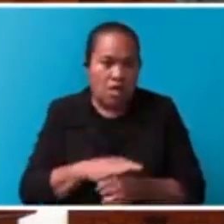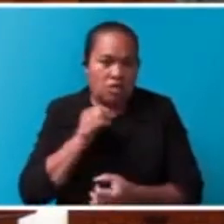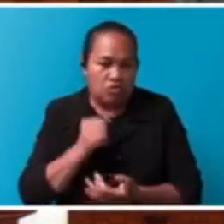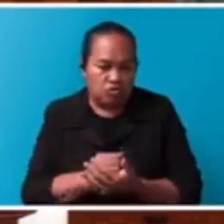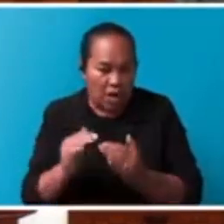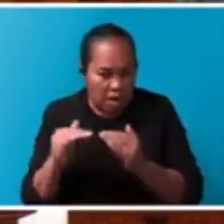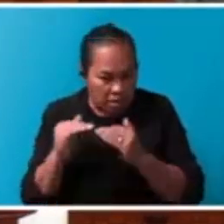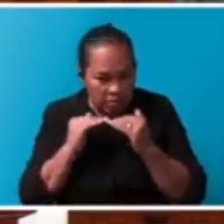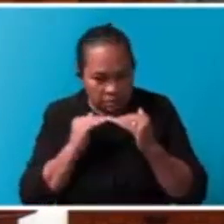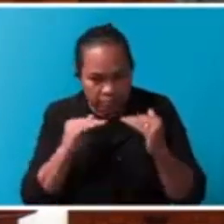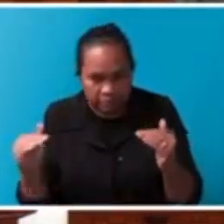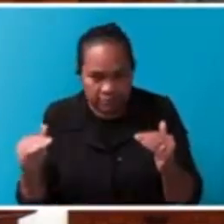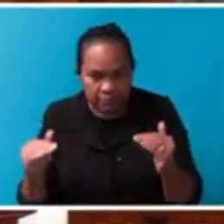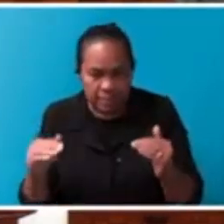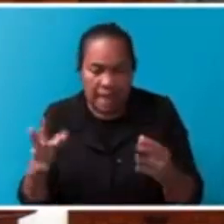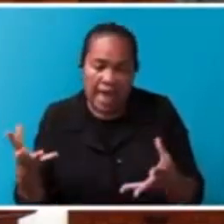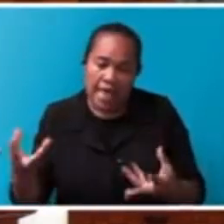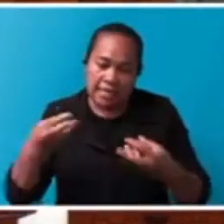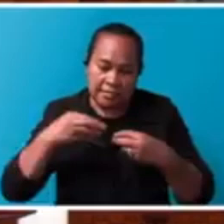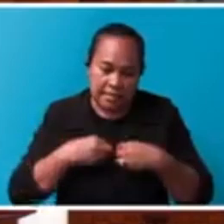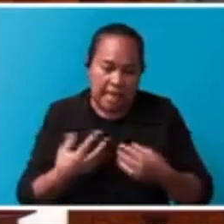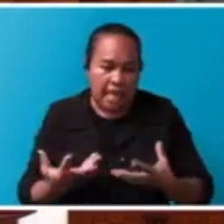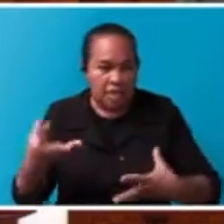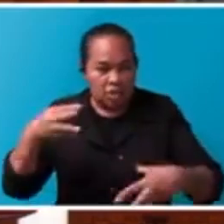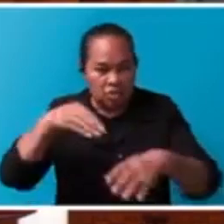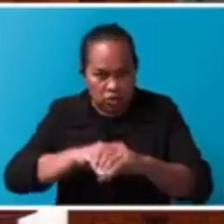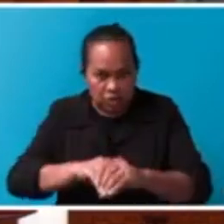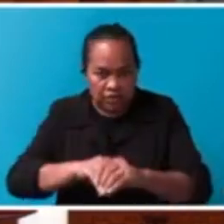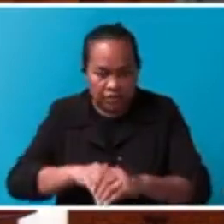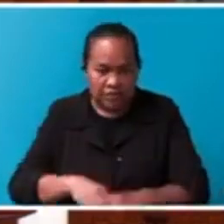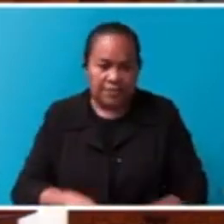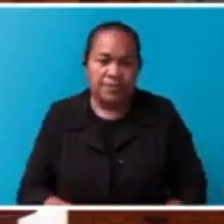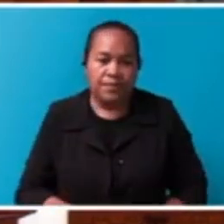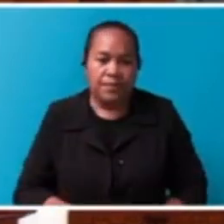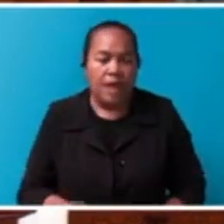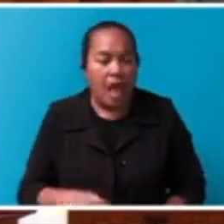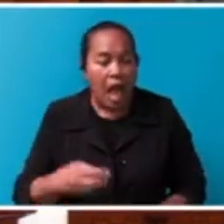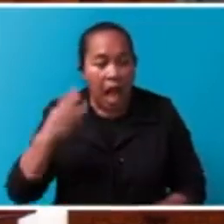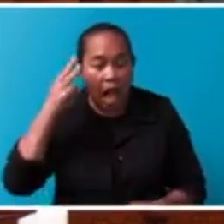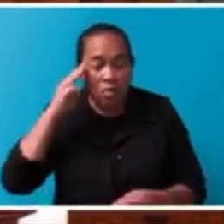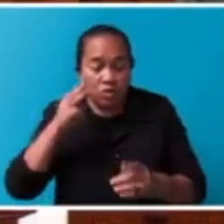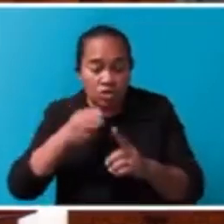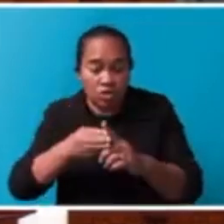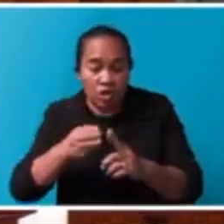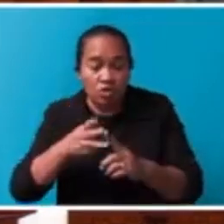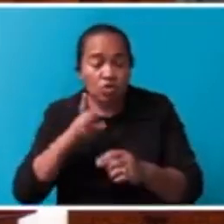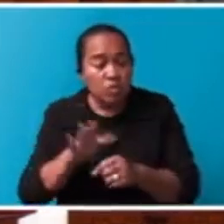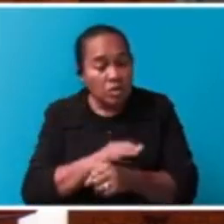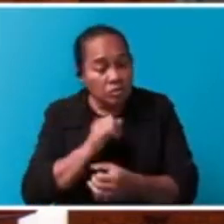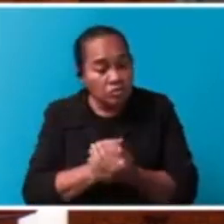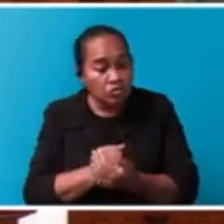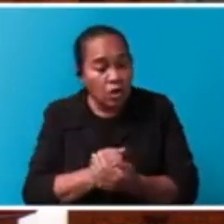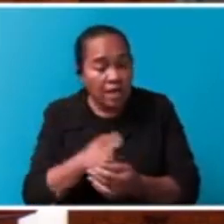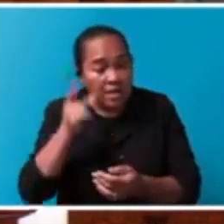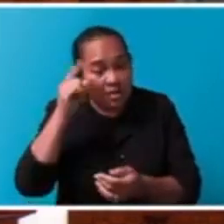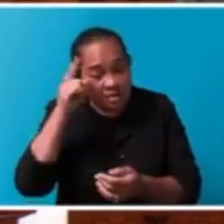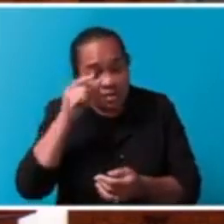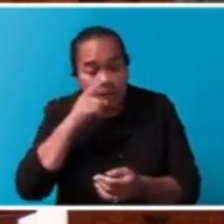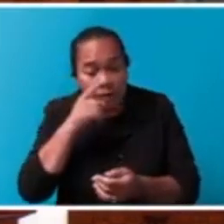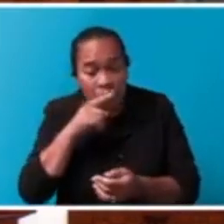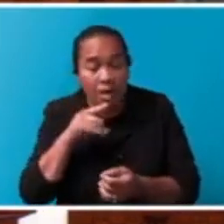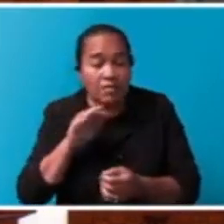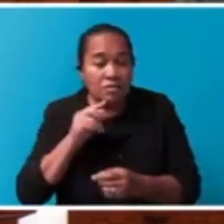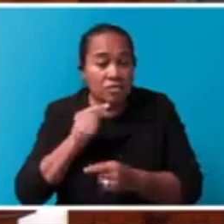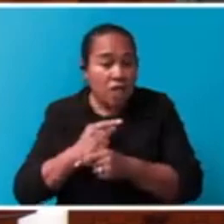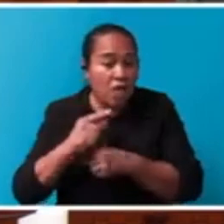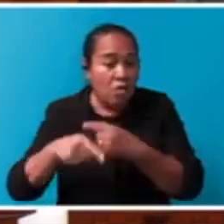and embrace inclusivity. Our mission is to ensure iTaukei for generations to come will